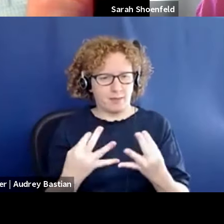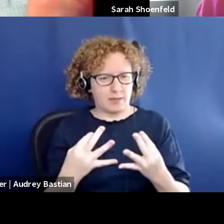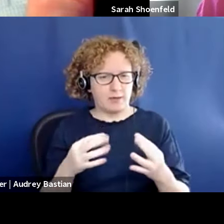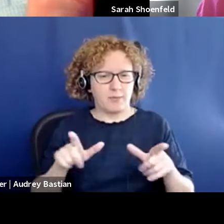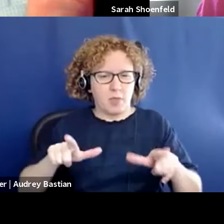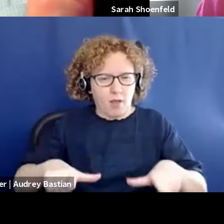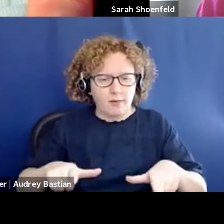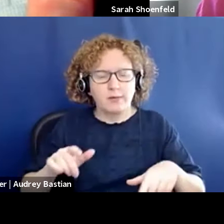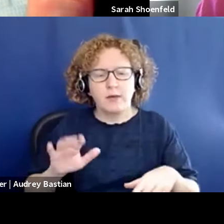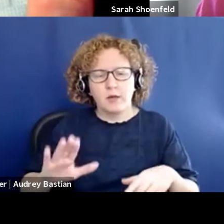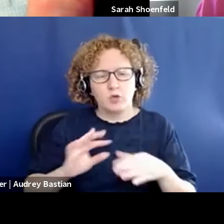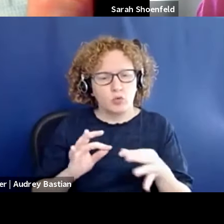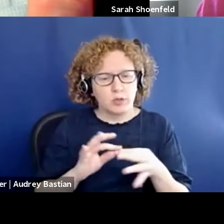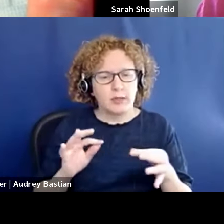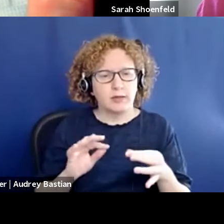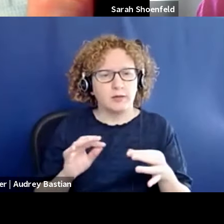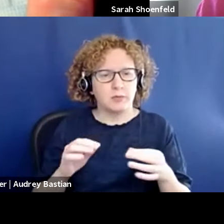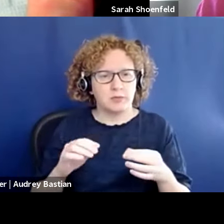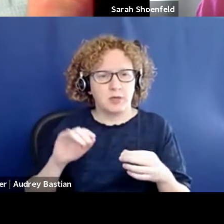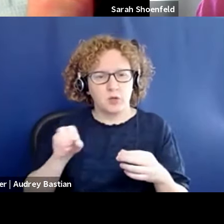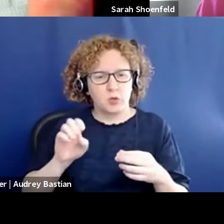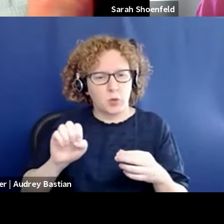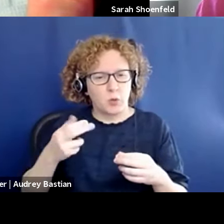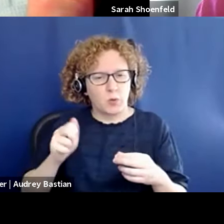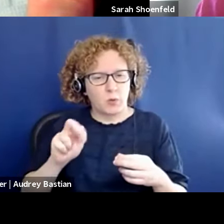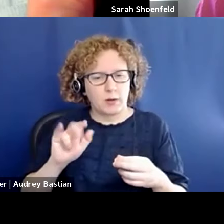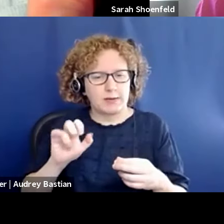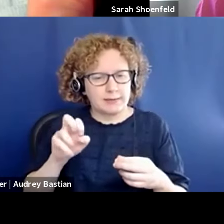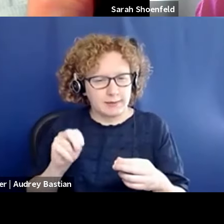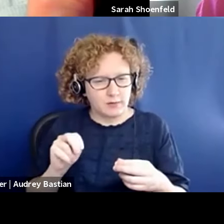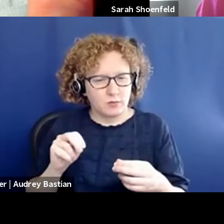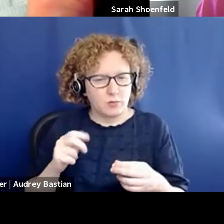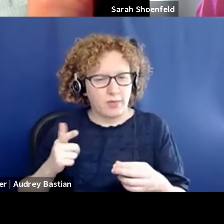Hairston, involving a gun and all of that. And